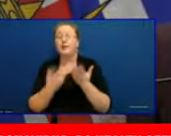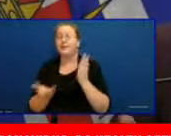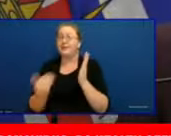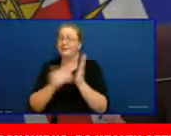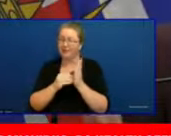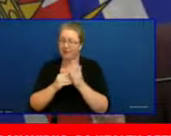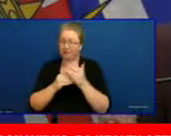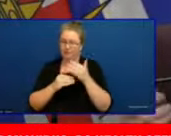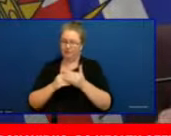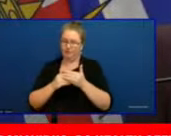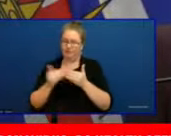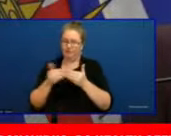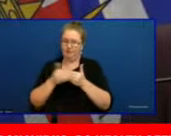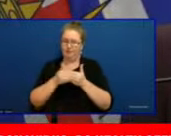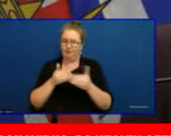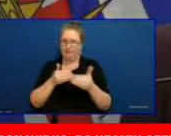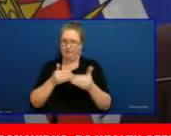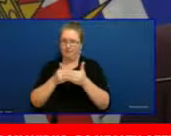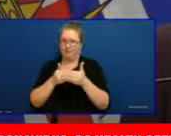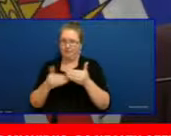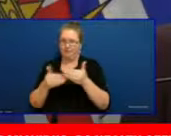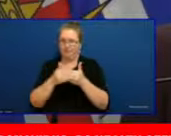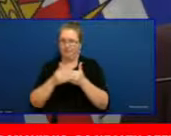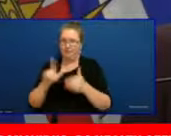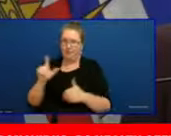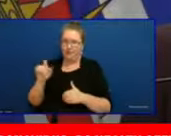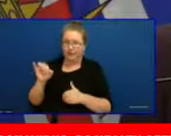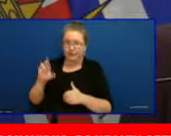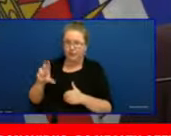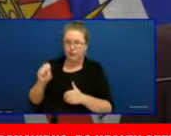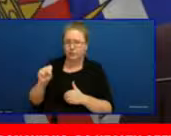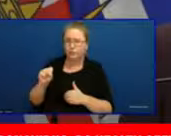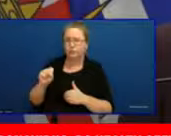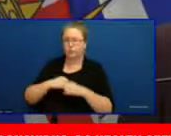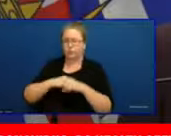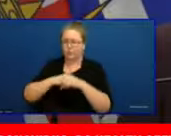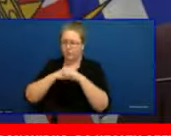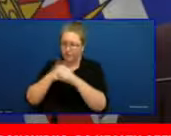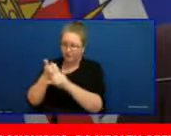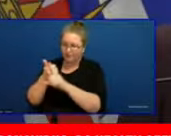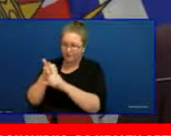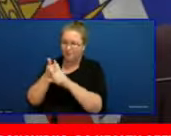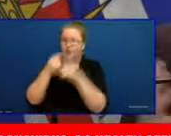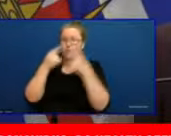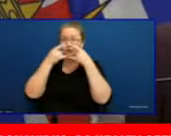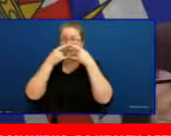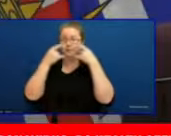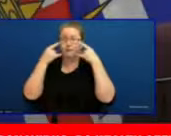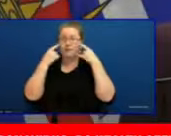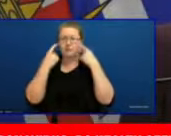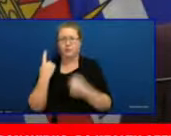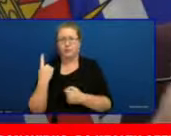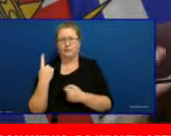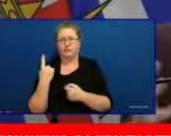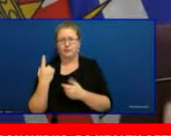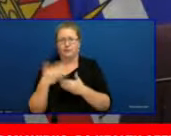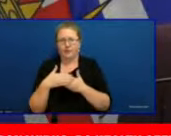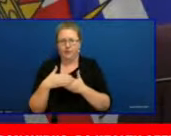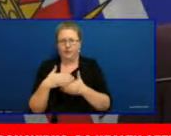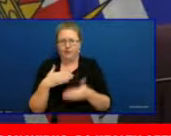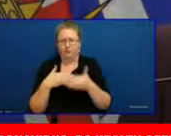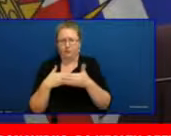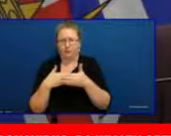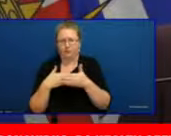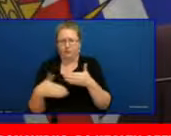measures as we're seeing increasing transmission in our communities, and as we're approaching in the winter or